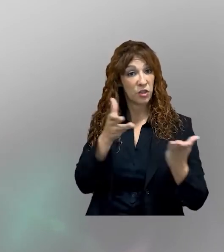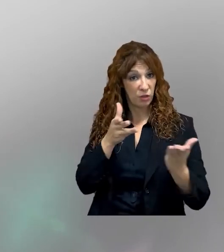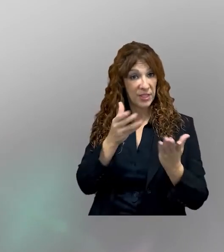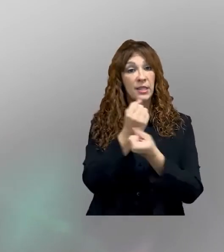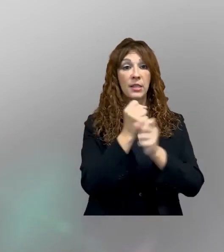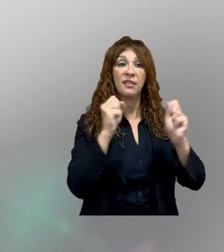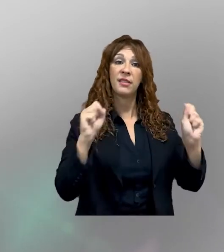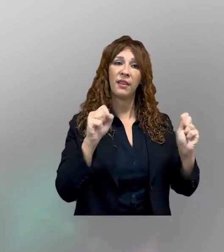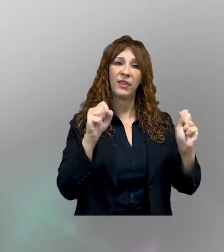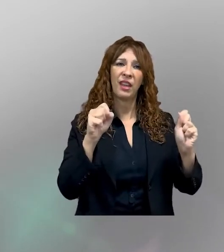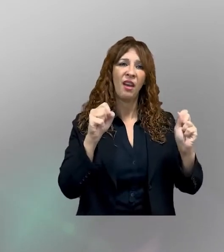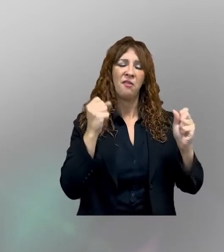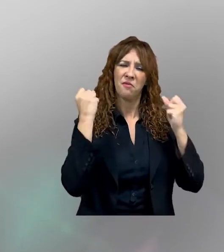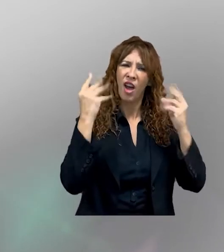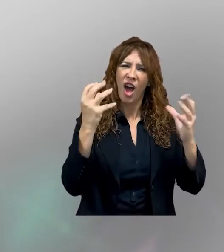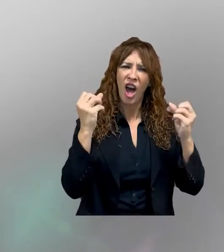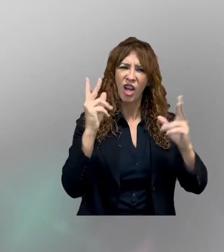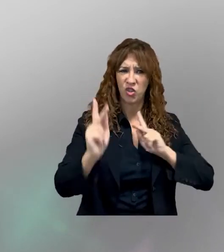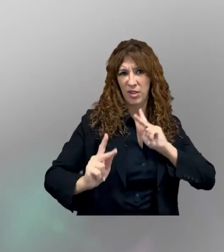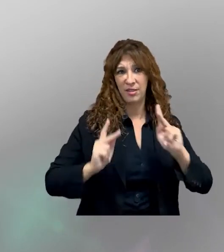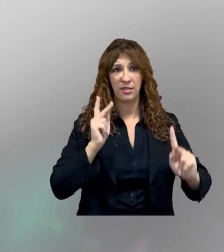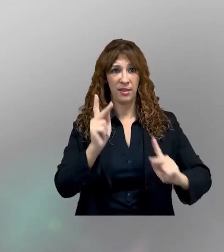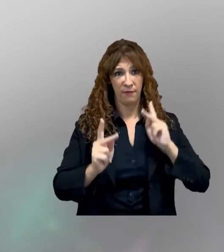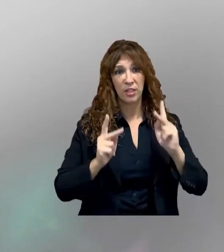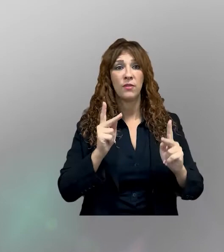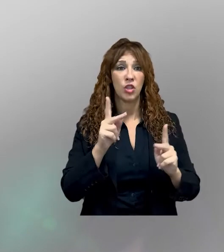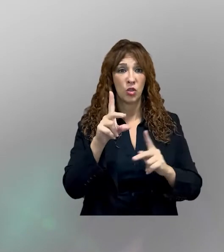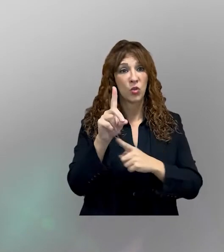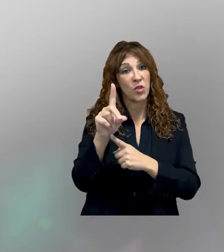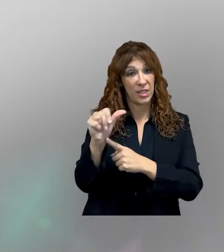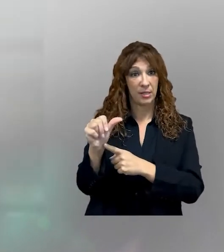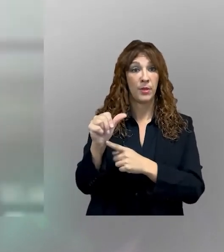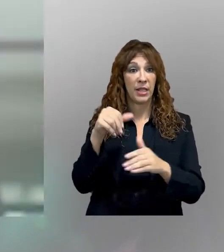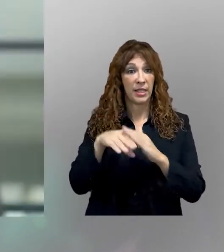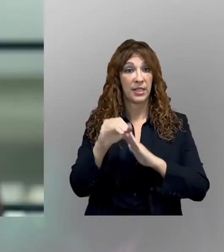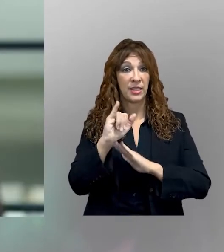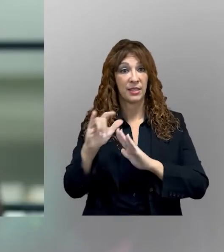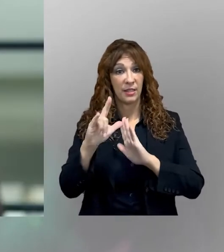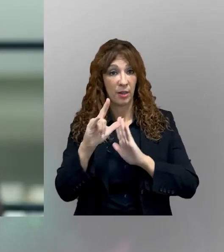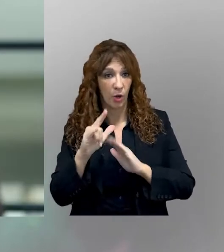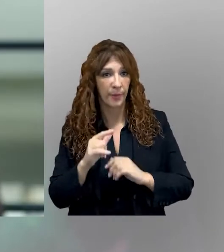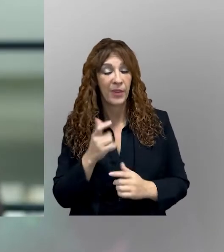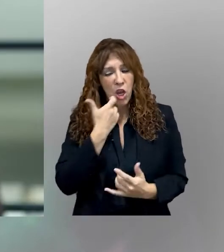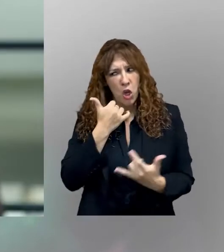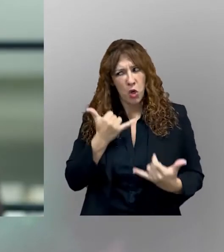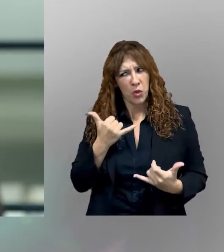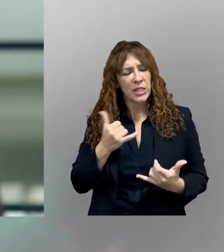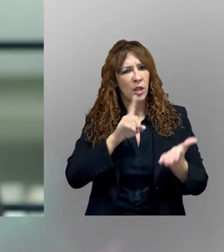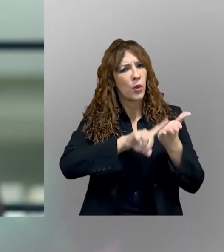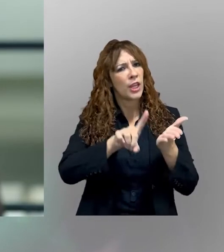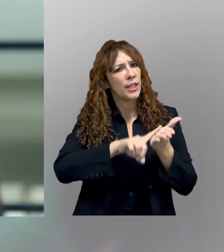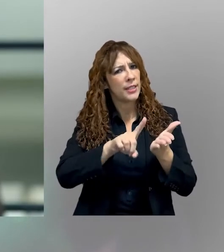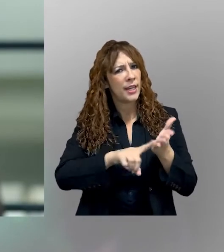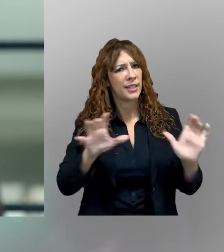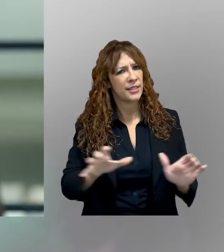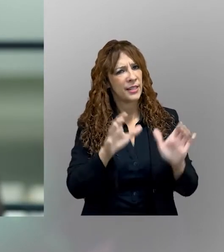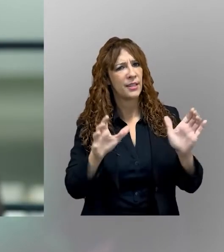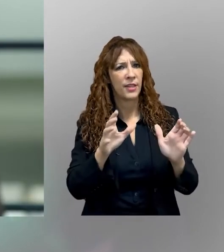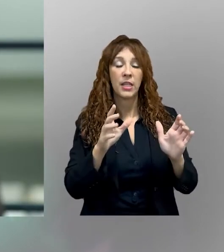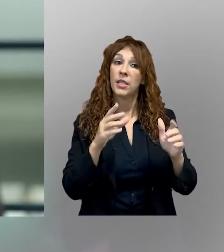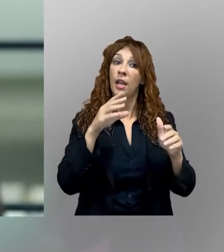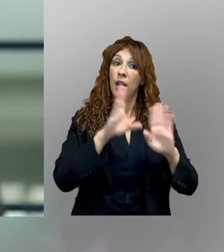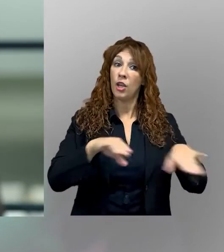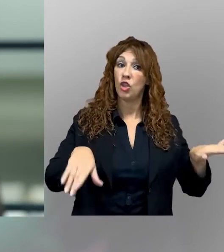quality of services and safety of hundreds of individuals with disabilities in Illinois. Recently, we conducted these activities at a